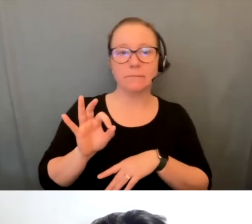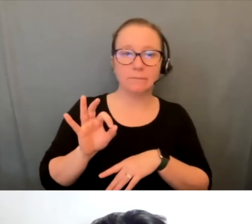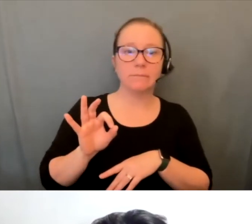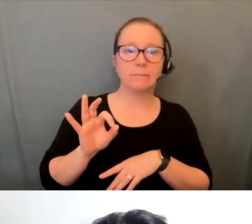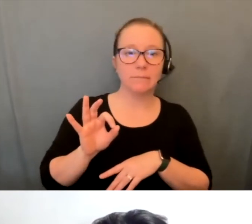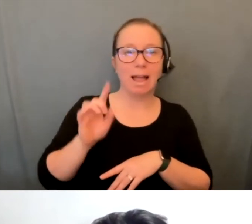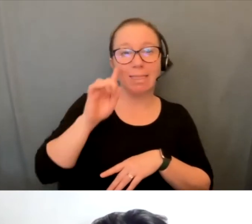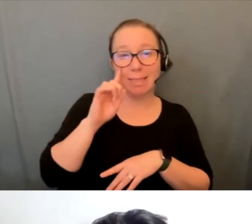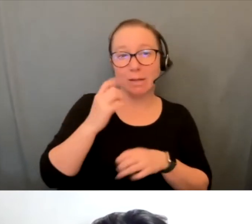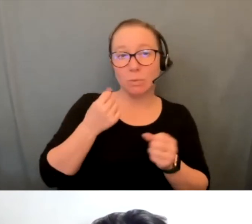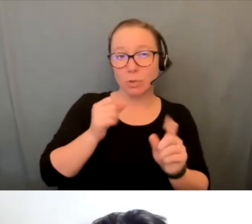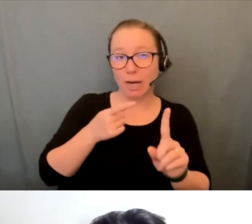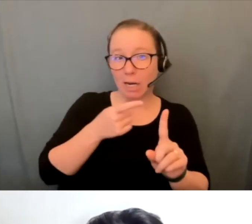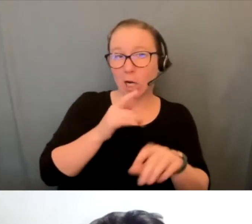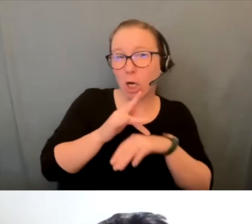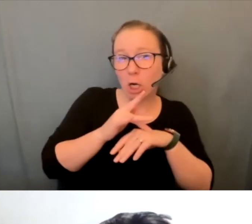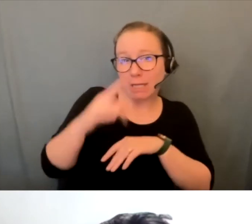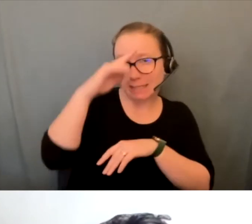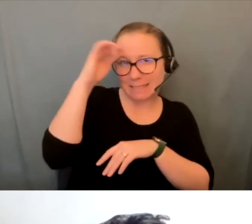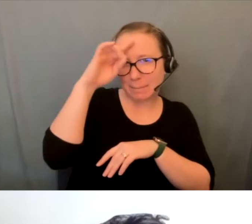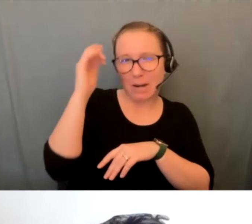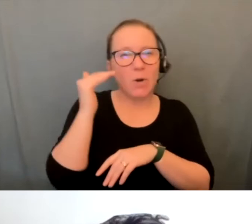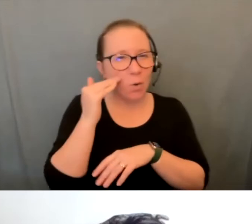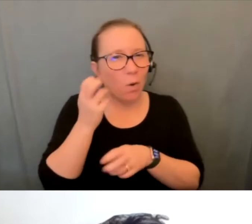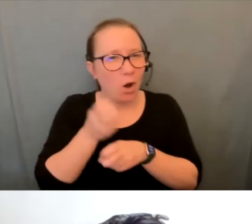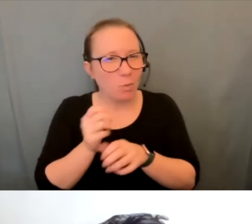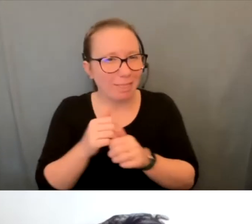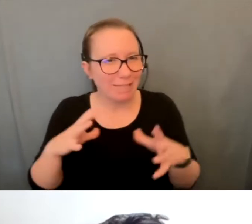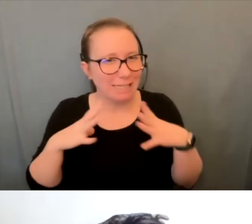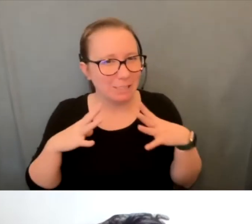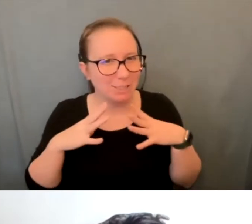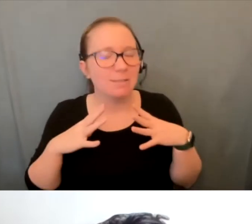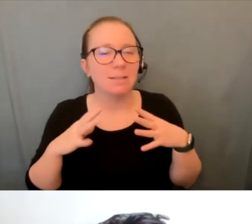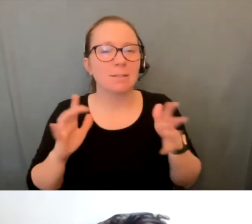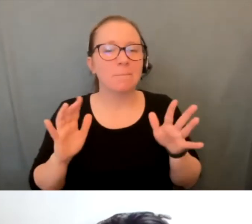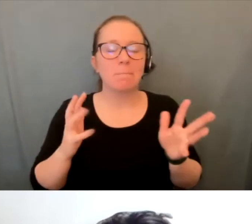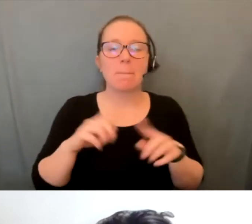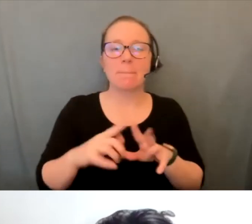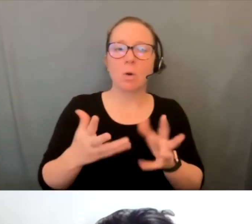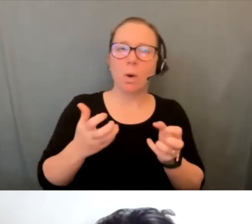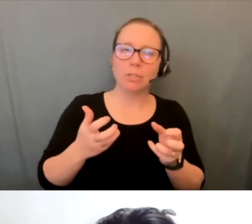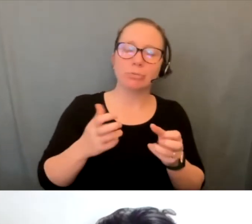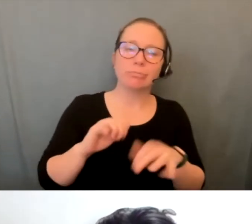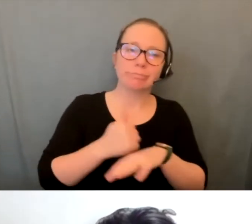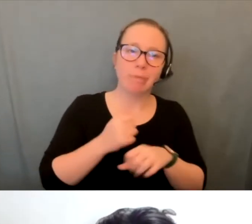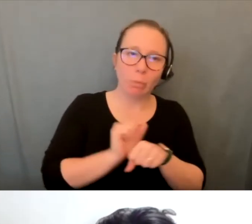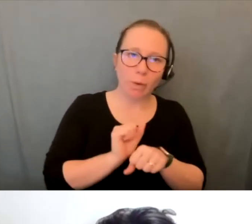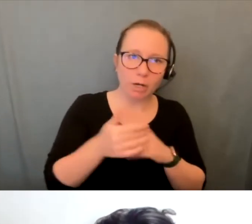I think we're aiming for early summer. We know summers are hard with vacations. We do want to get this work going, but there's